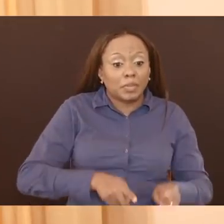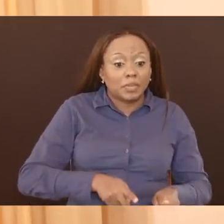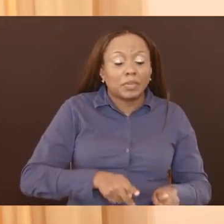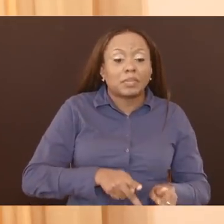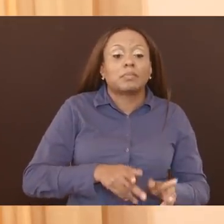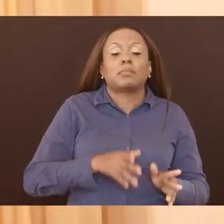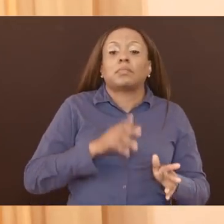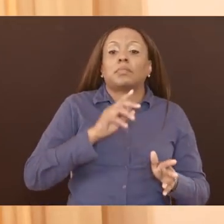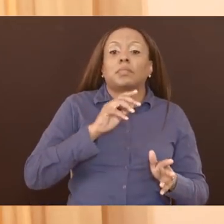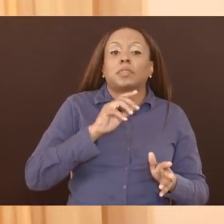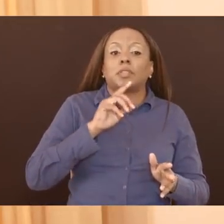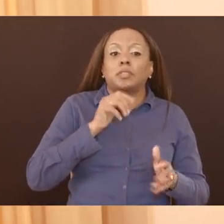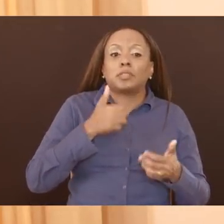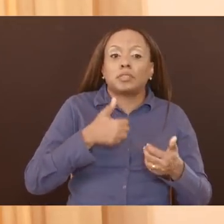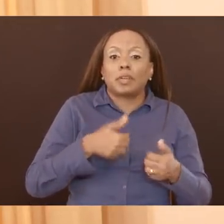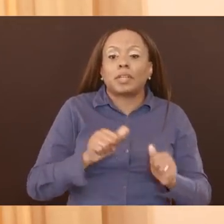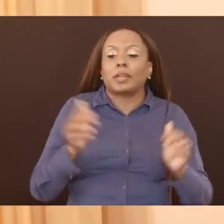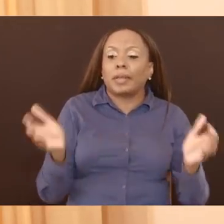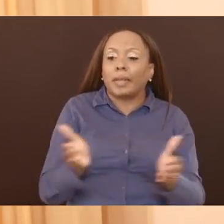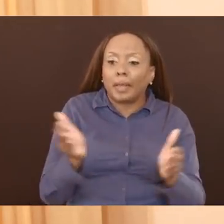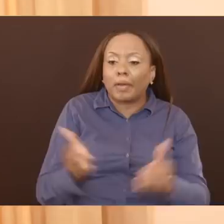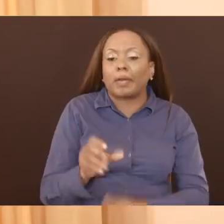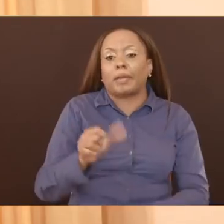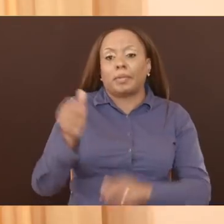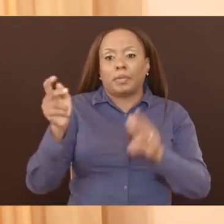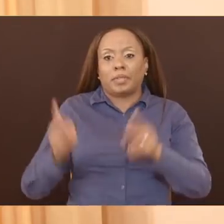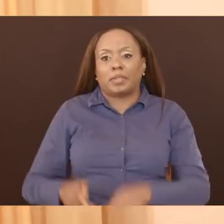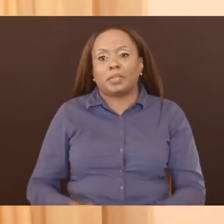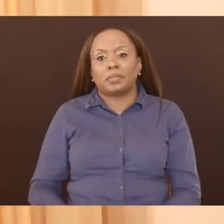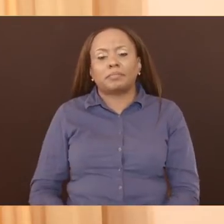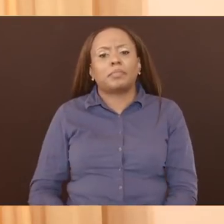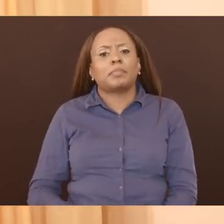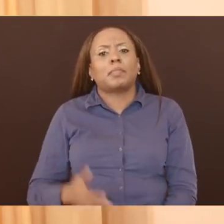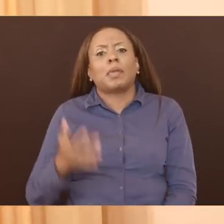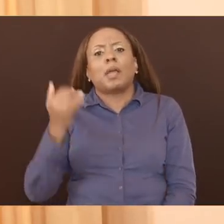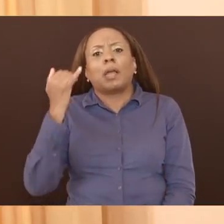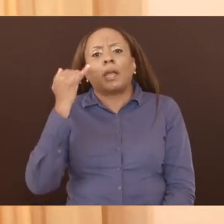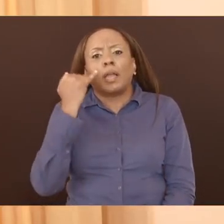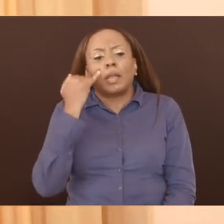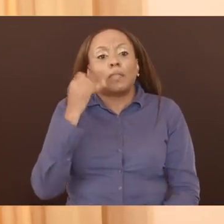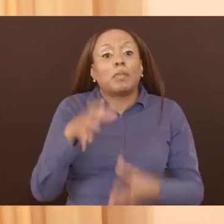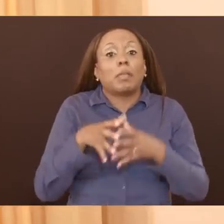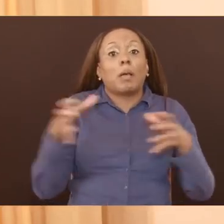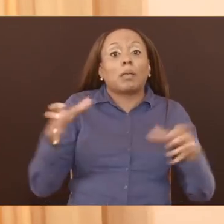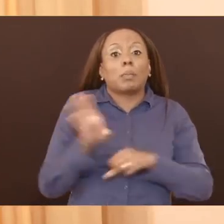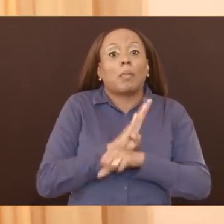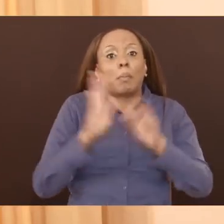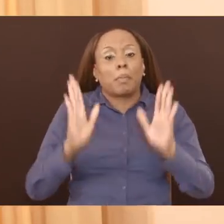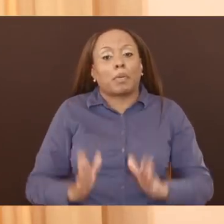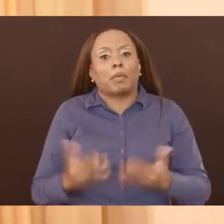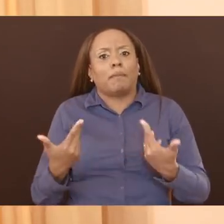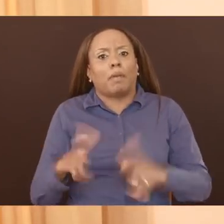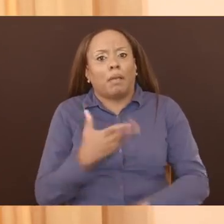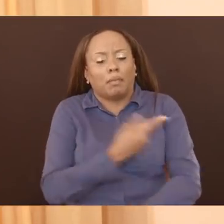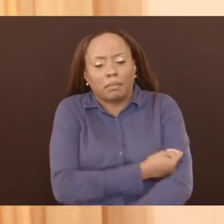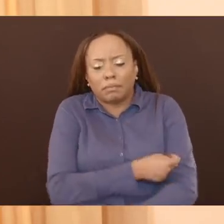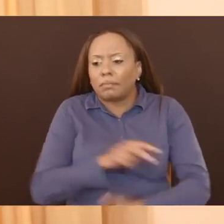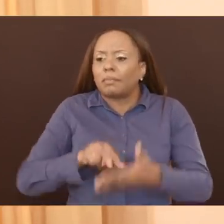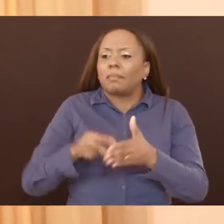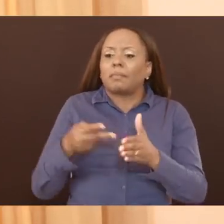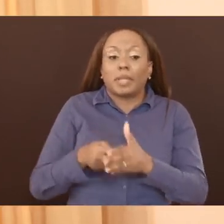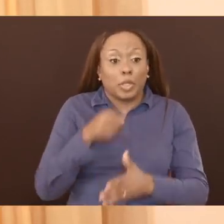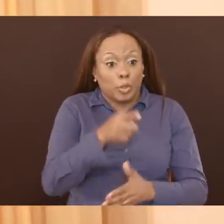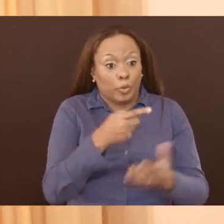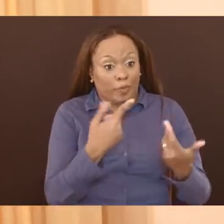reach one. If we have 1 in 2 Bajans already vaccinated, then each one must be prepared to help reach another